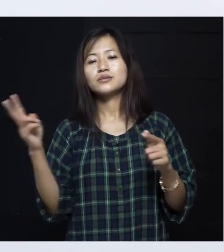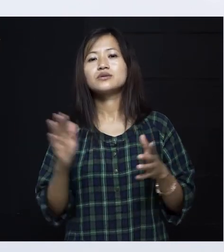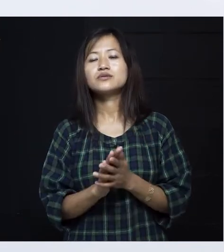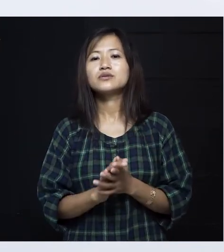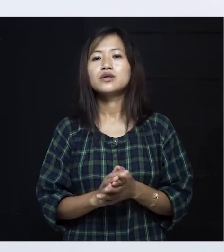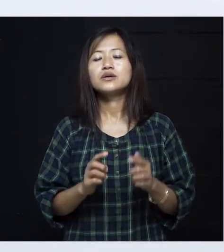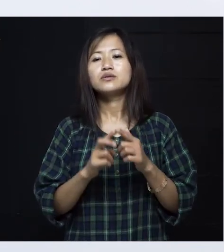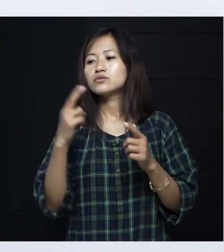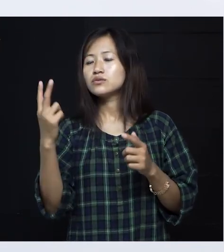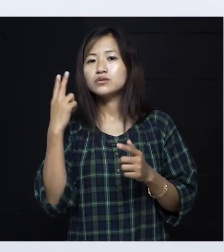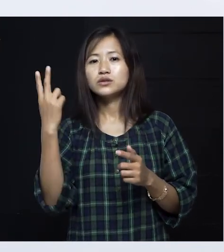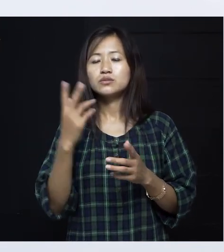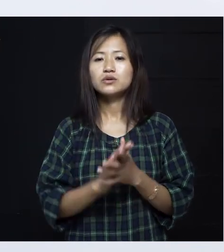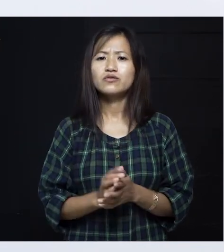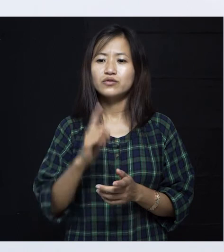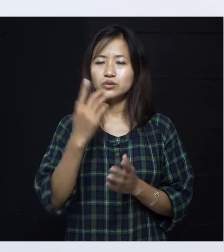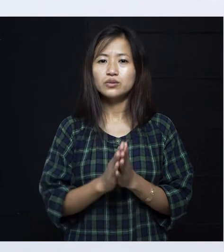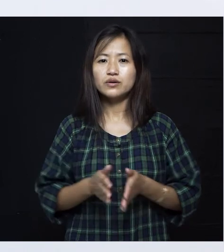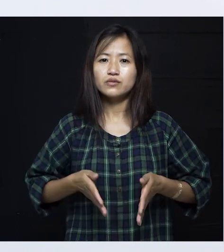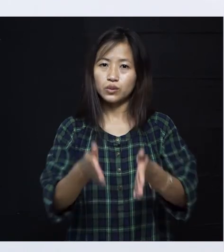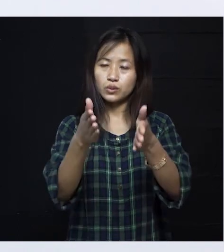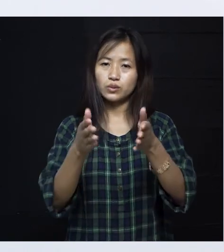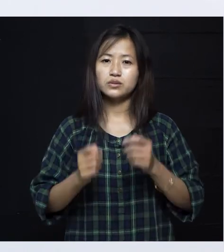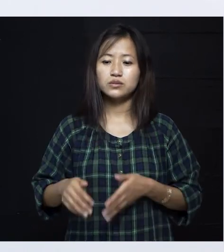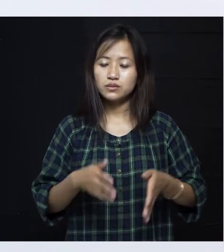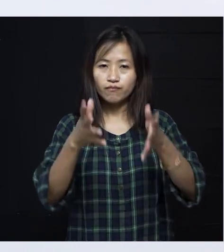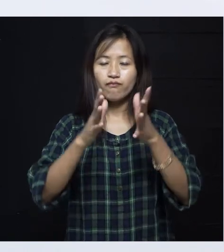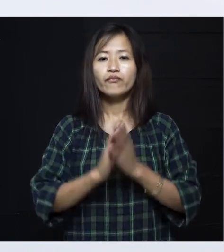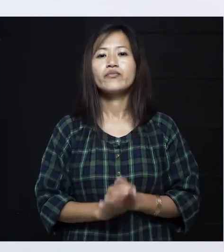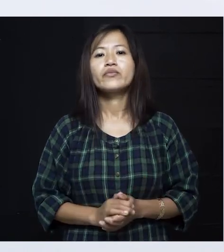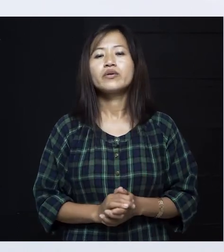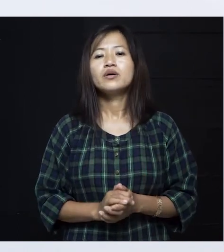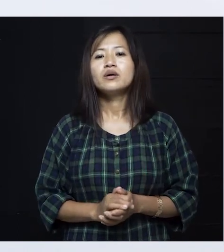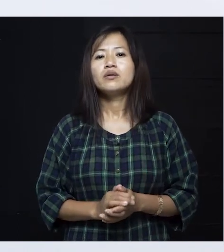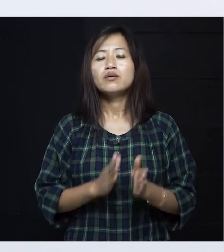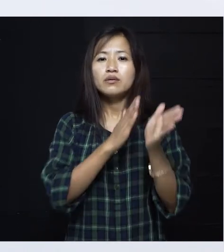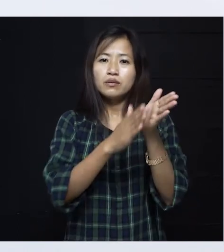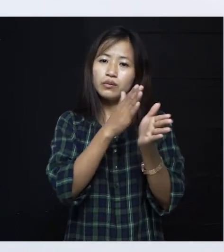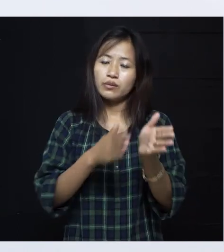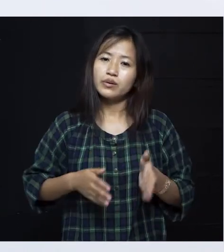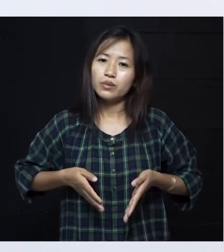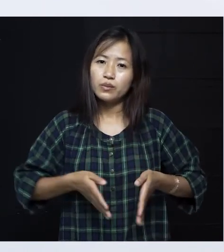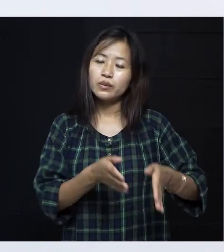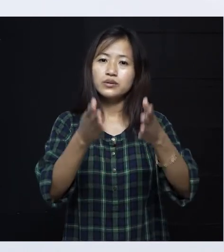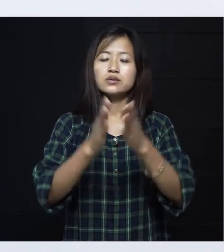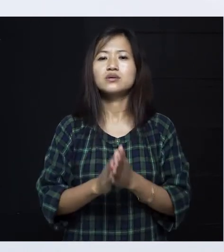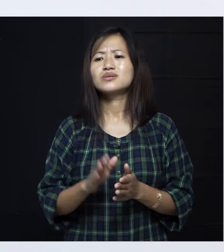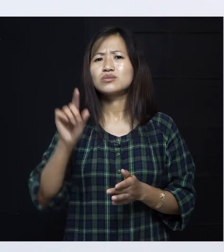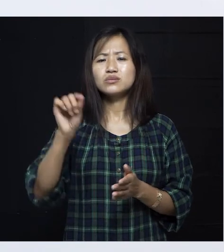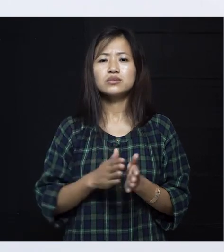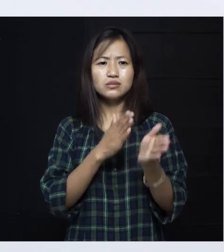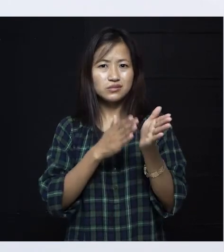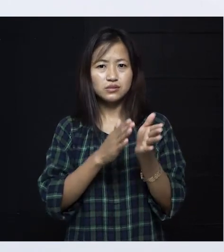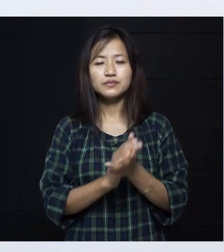transport. First, we have roadways. We have discussed about the different roads. Then we have the railways, that is to do with the trains and